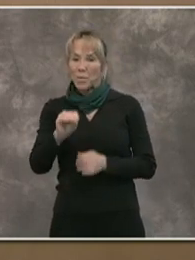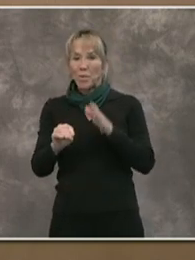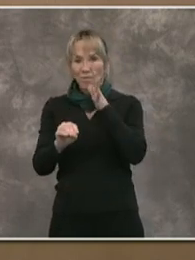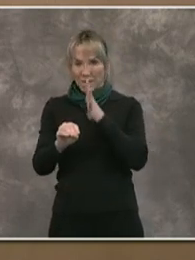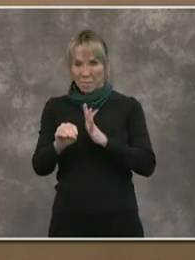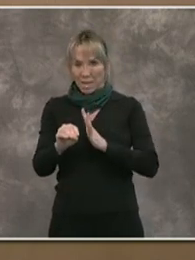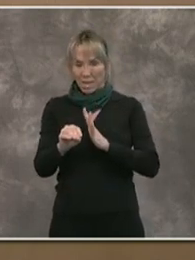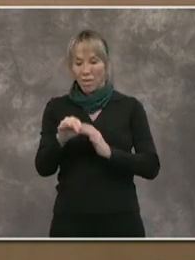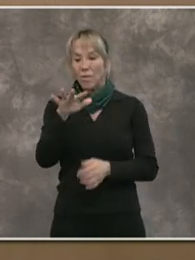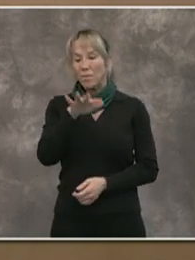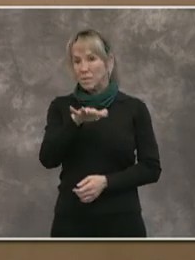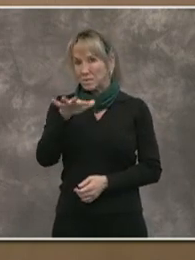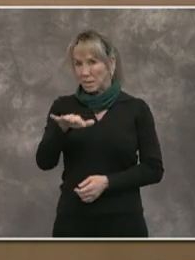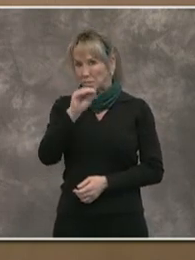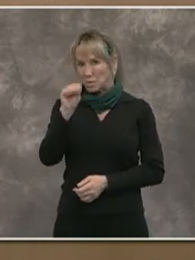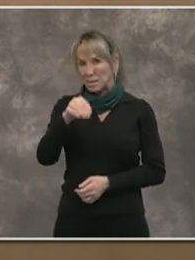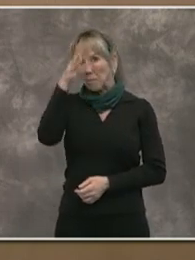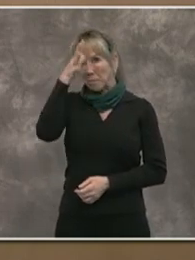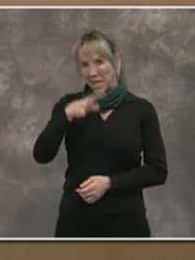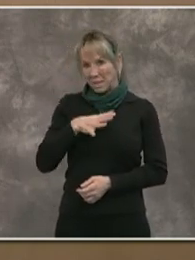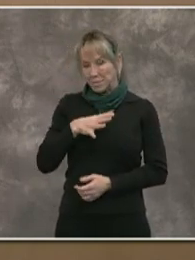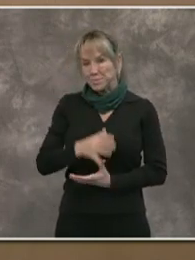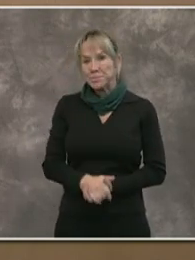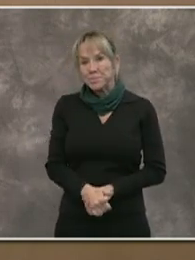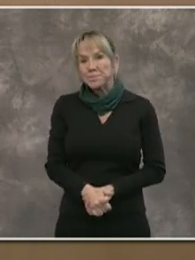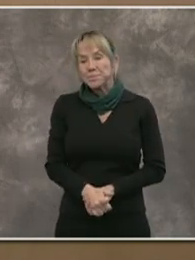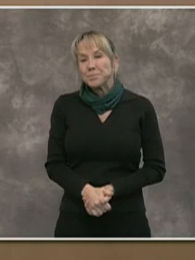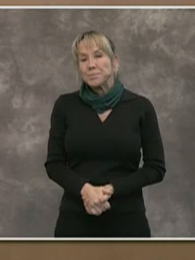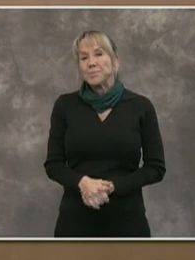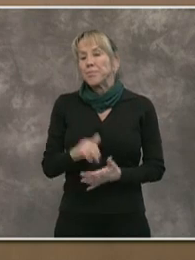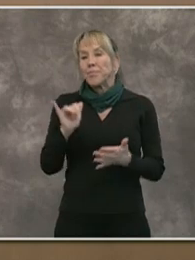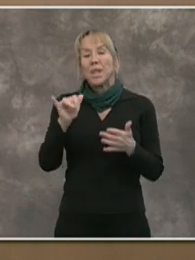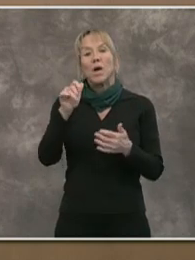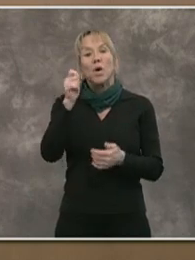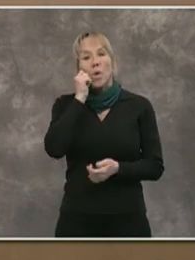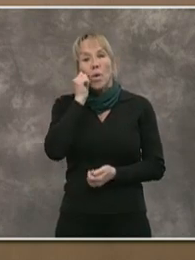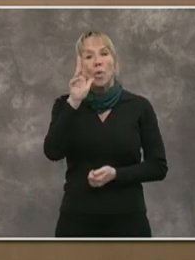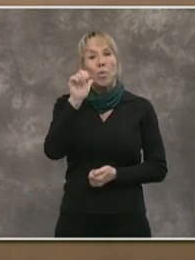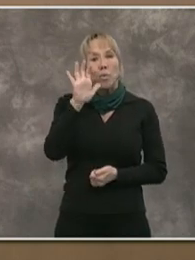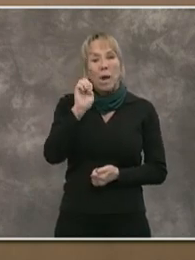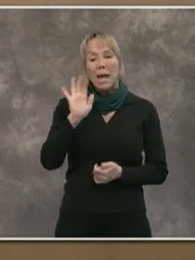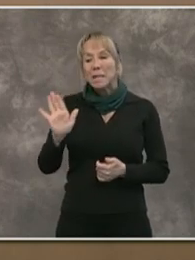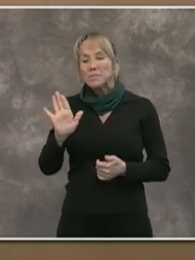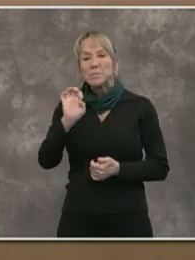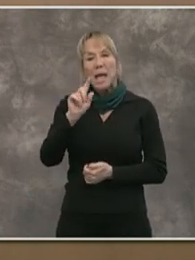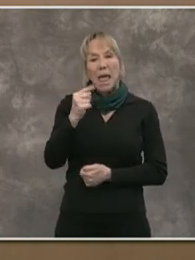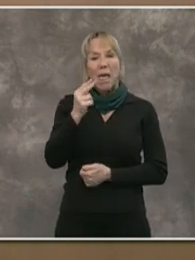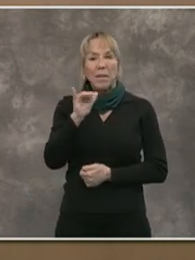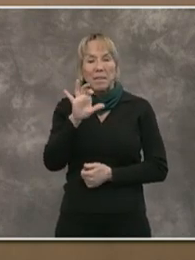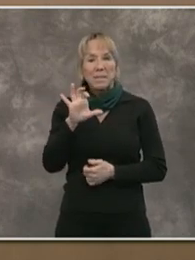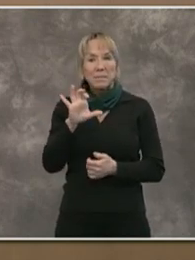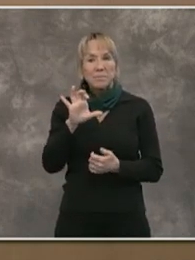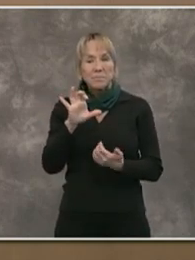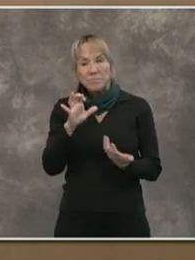and 55% were male. Regarding the race and ethnicity of this